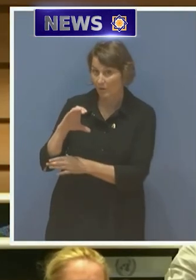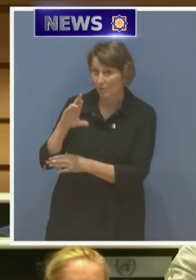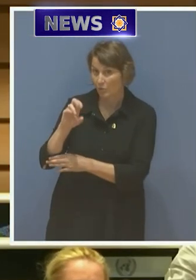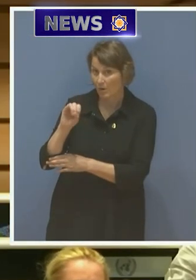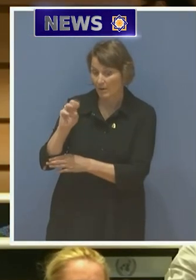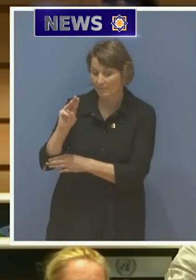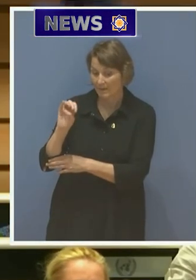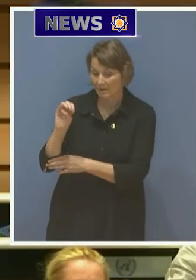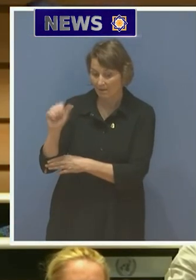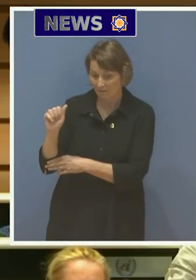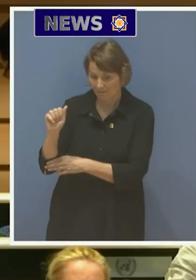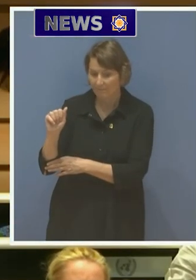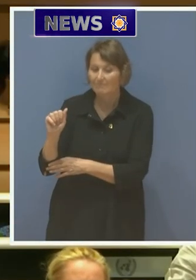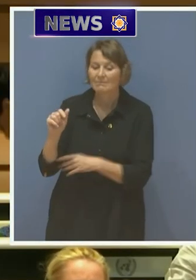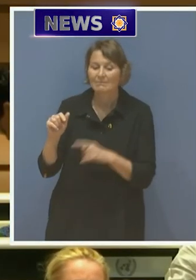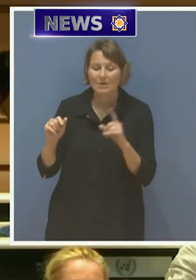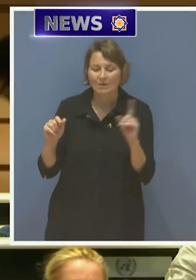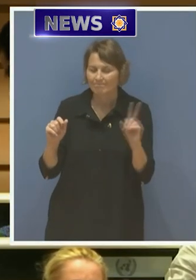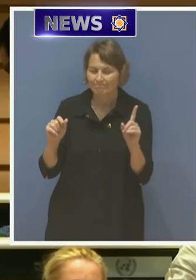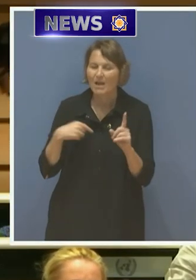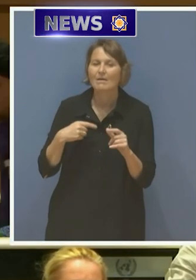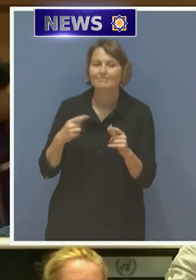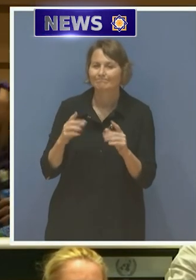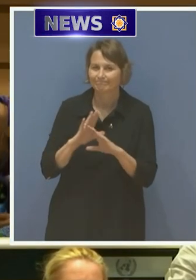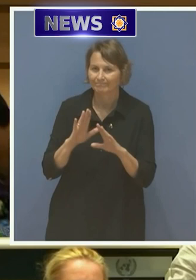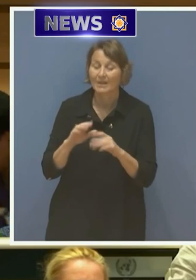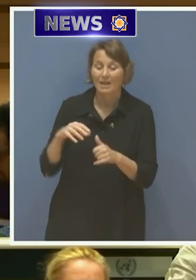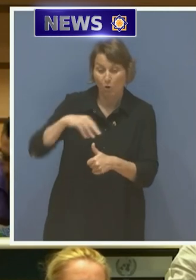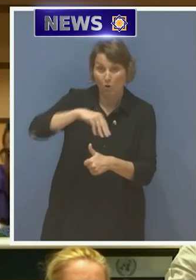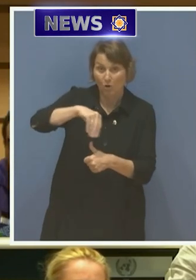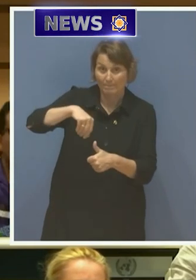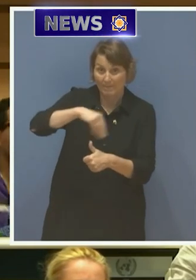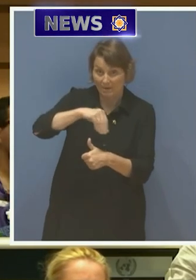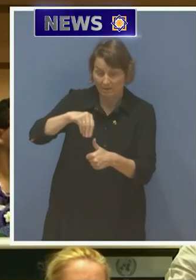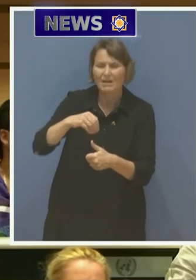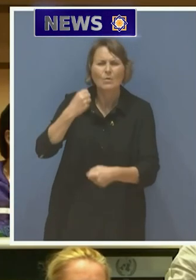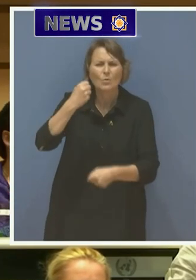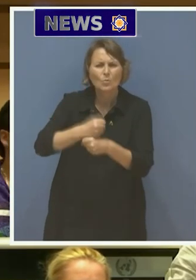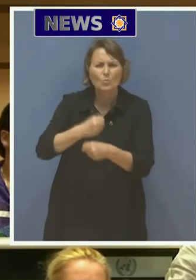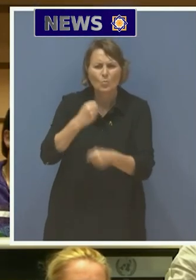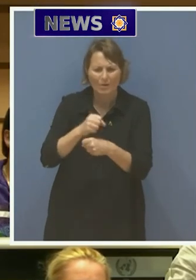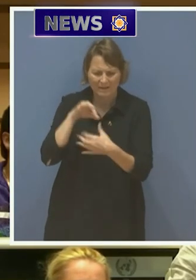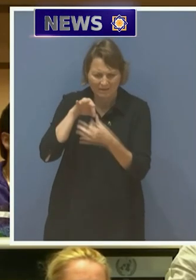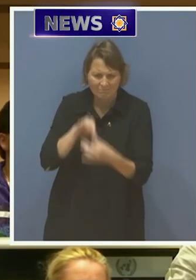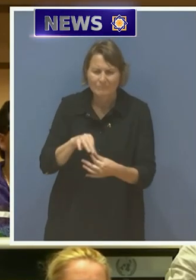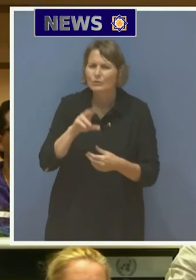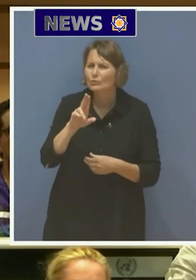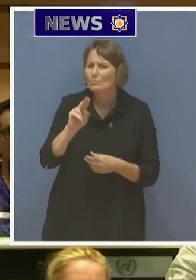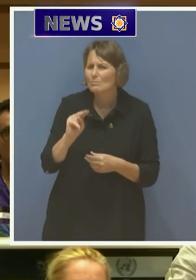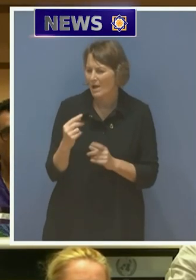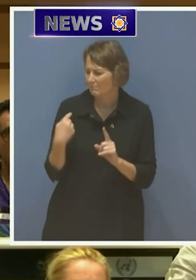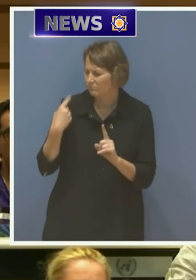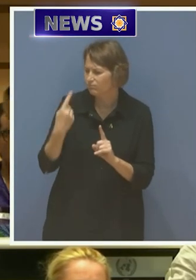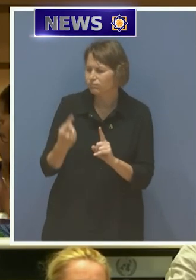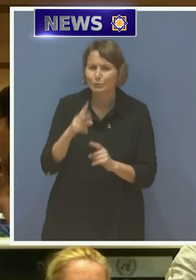the immediate needs of the exiles, but also strengthens the global framework for the protection of human rights, starting with the genocide against the Armenians